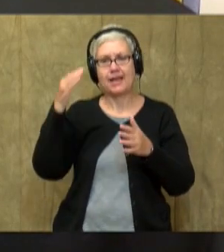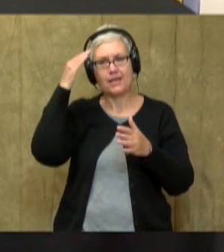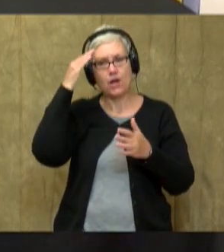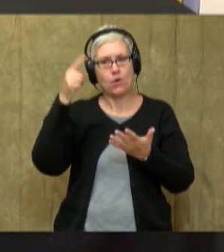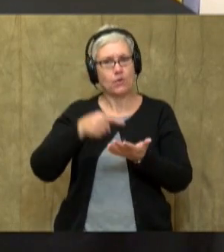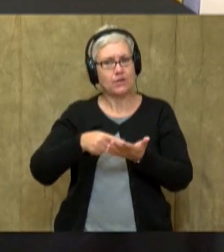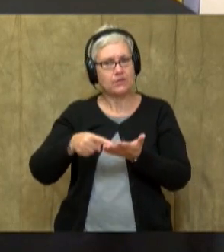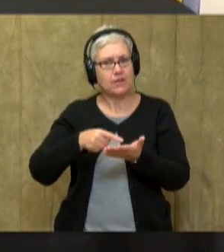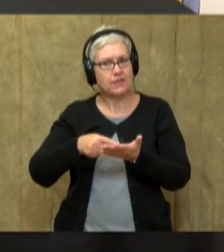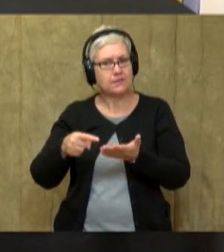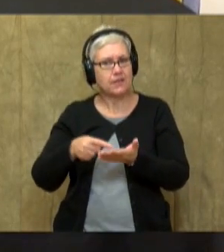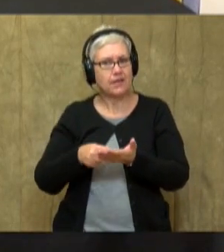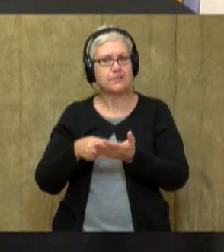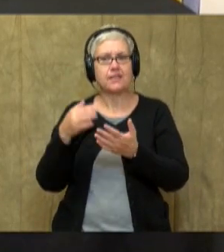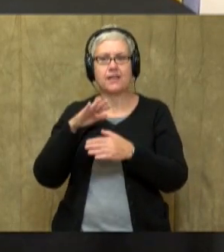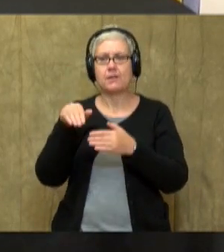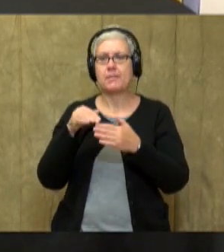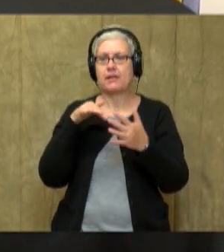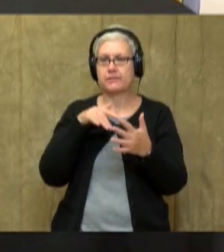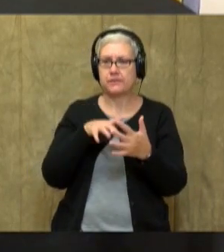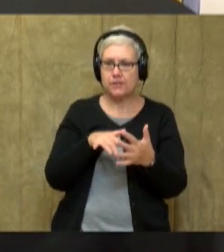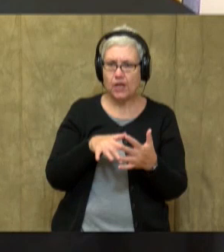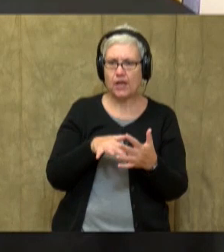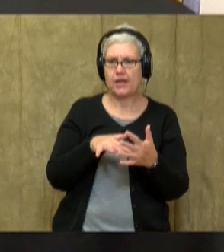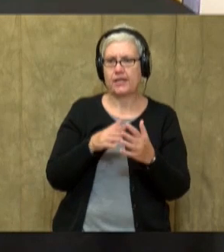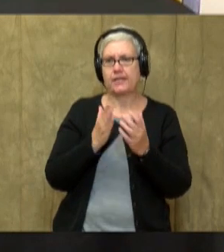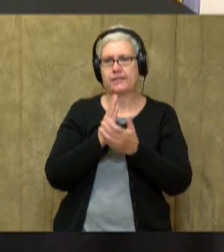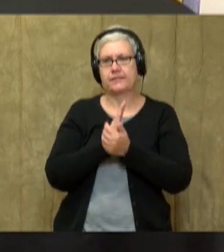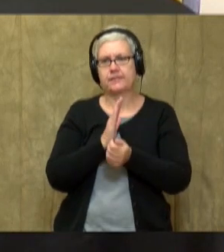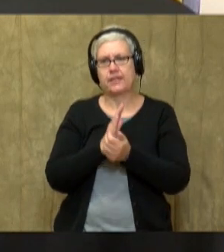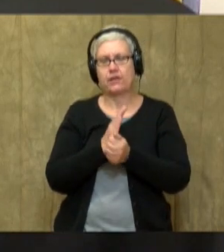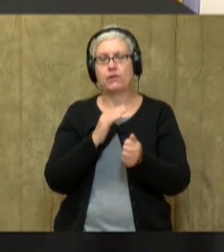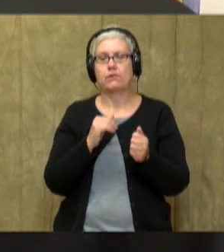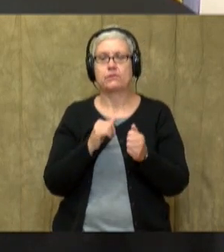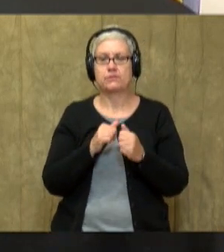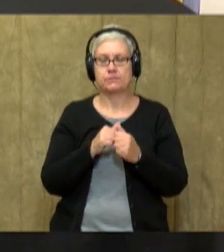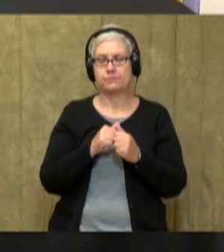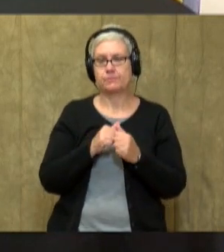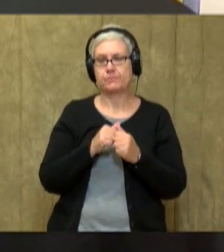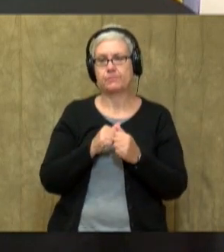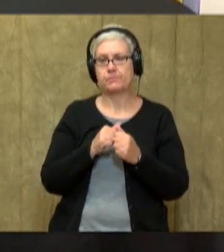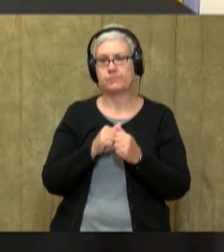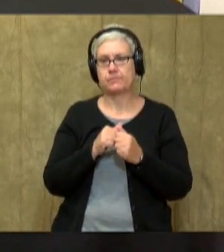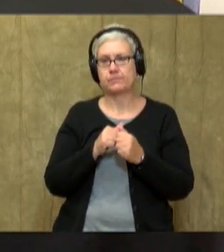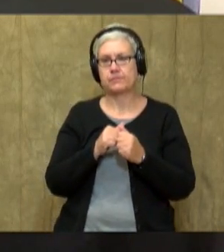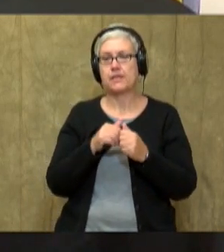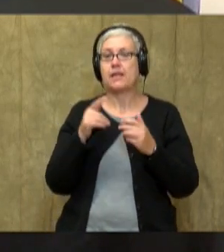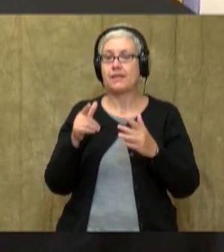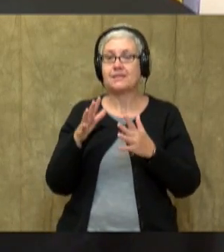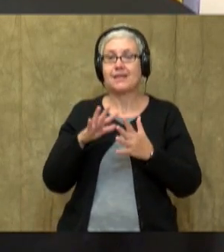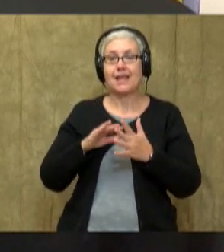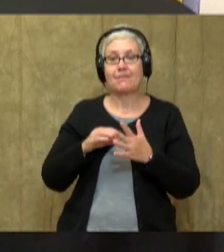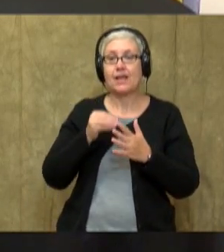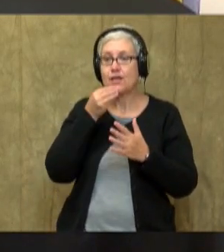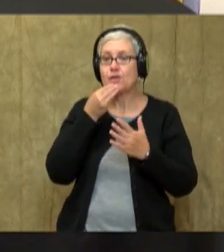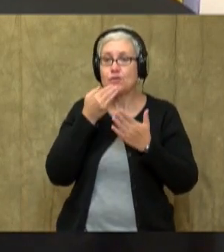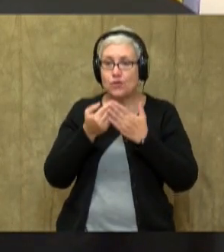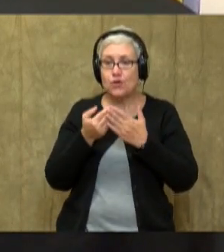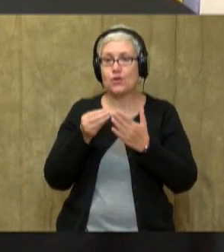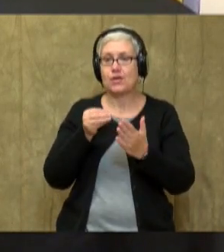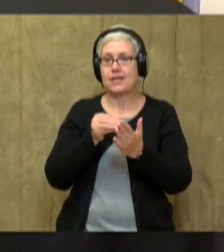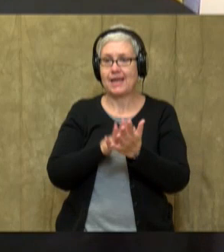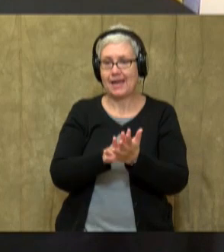about study skills, about being organized, staying on top of your academics could really have an impact on you being a part of these clubs